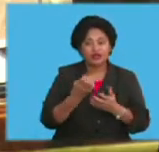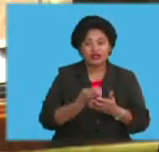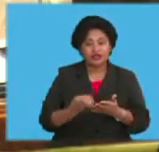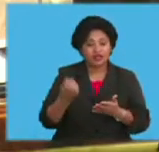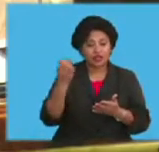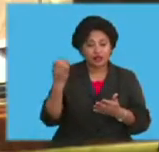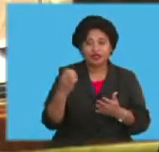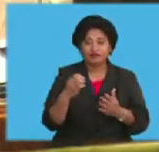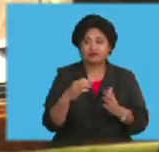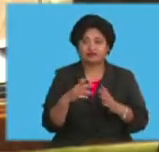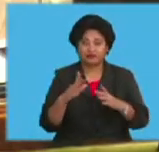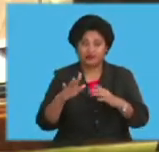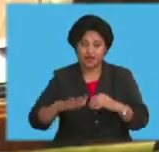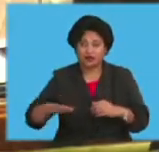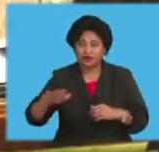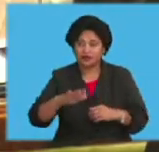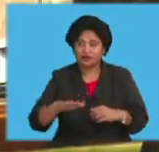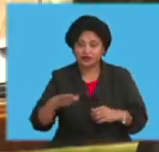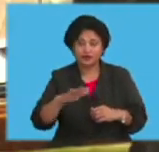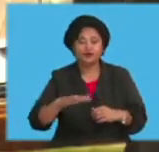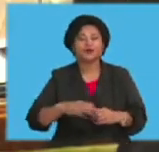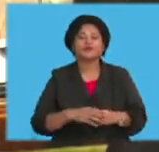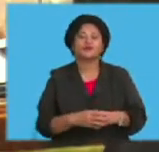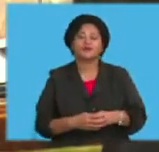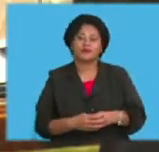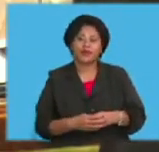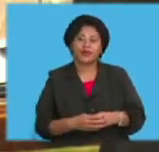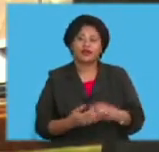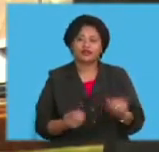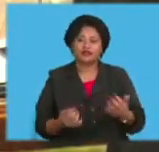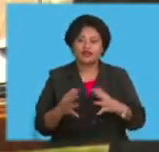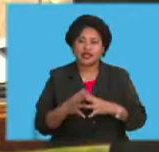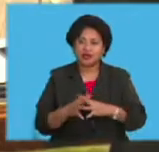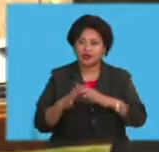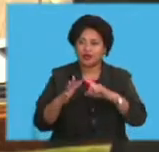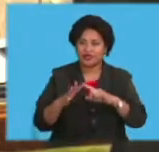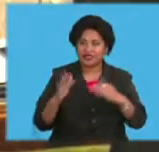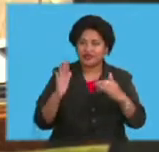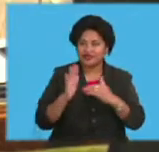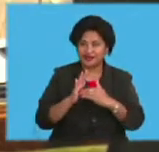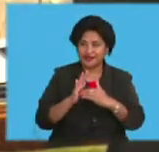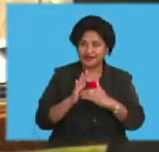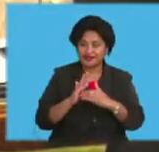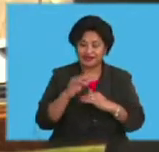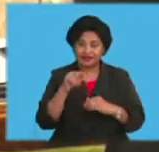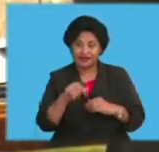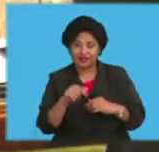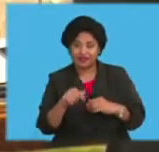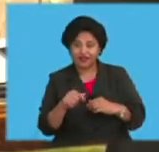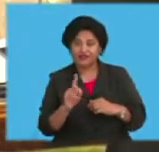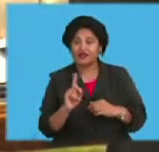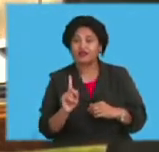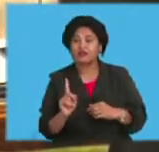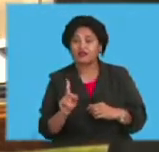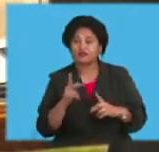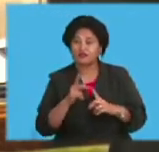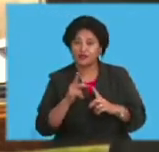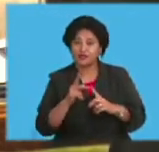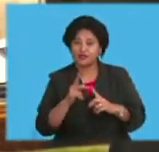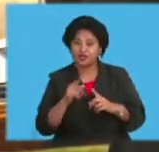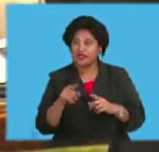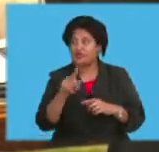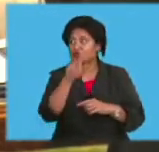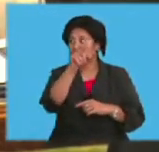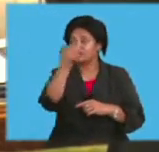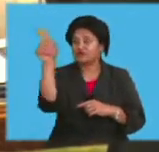which I've said frequently in the House. The WEZ is actually intended to attract and stimulate private